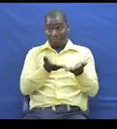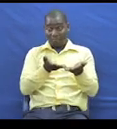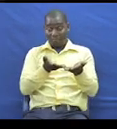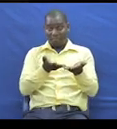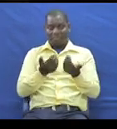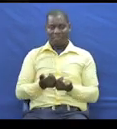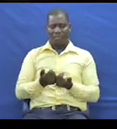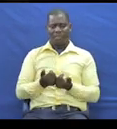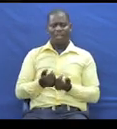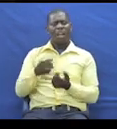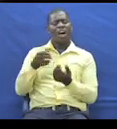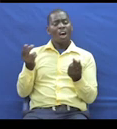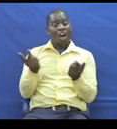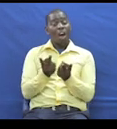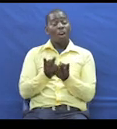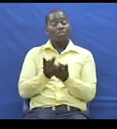But I can also